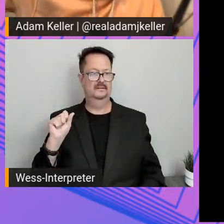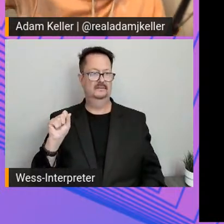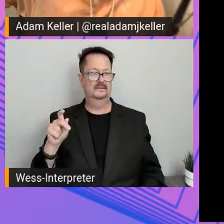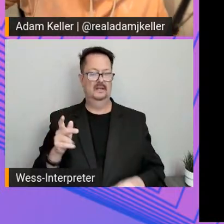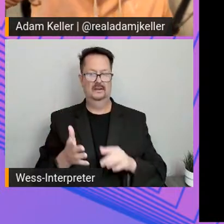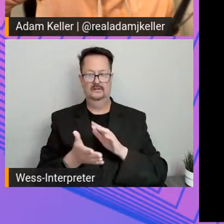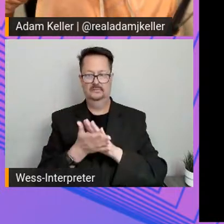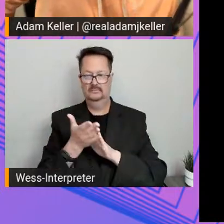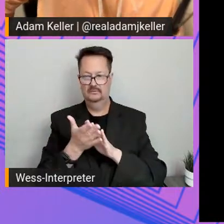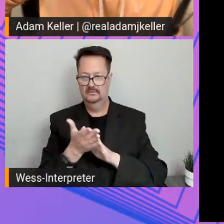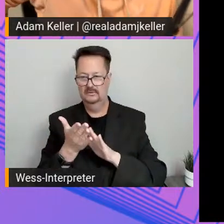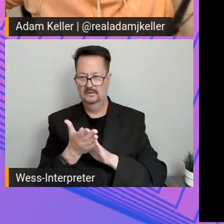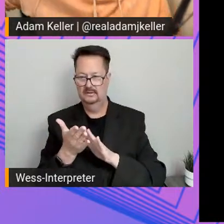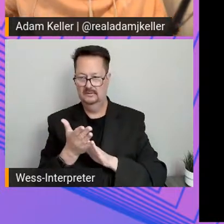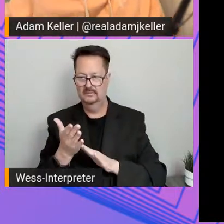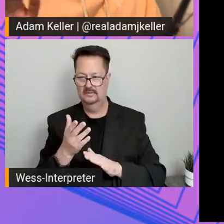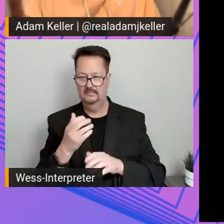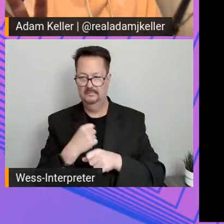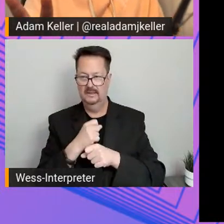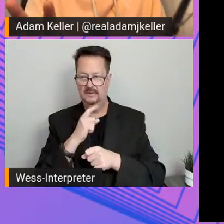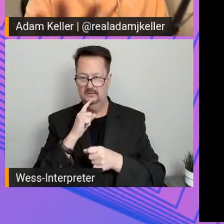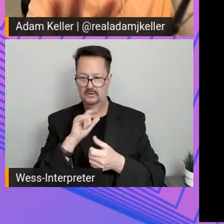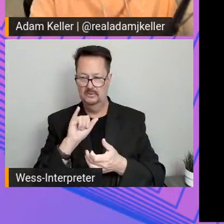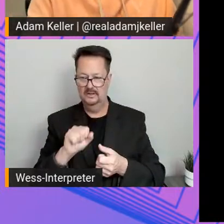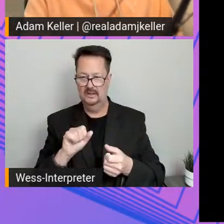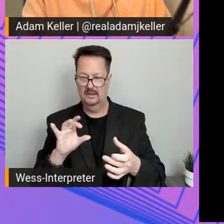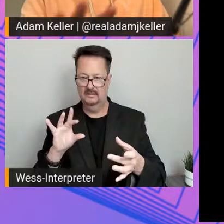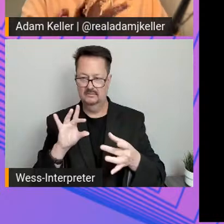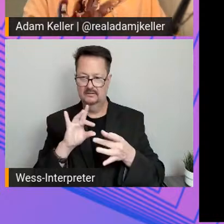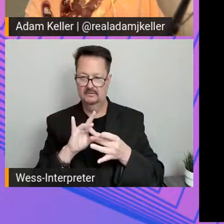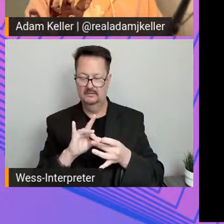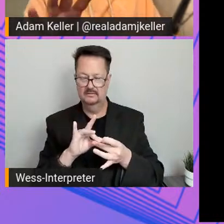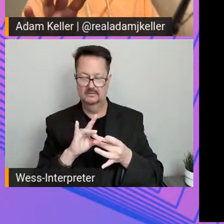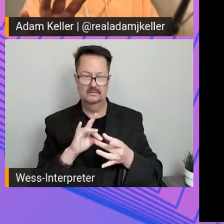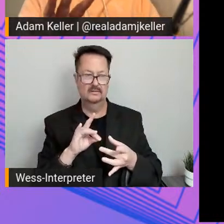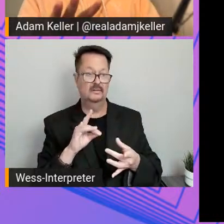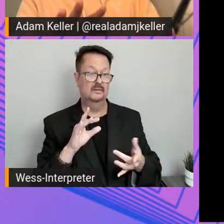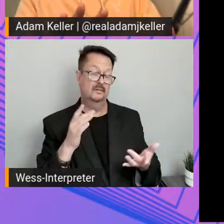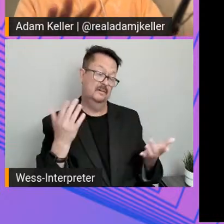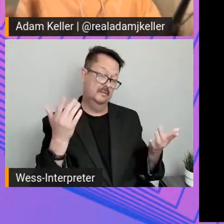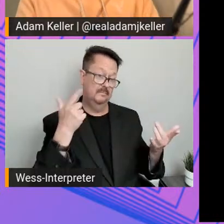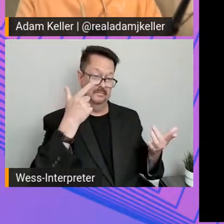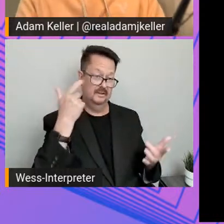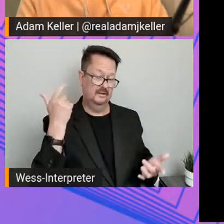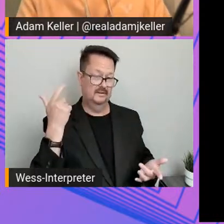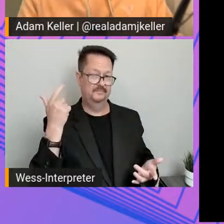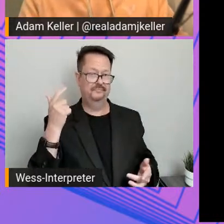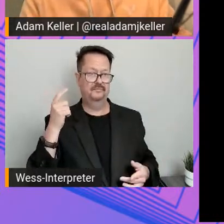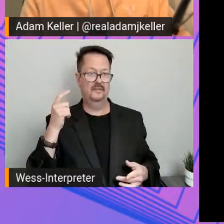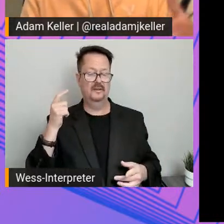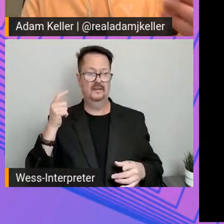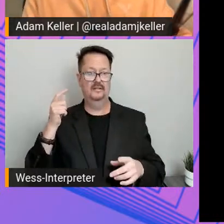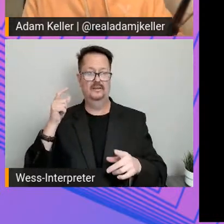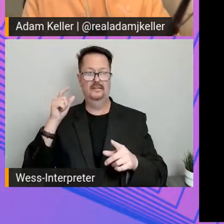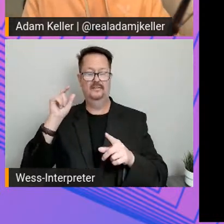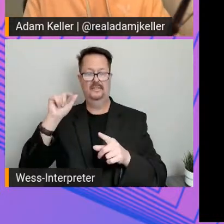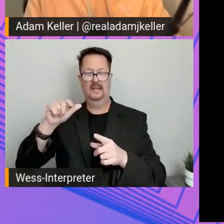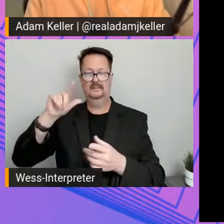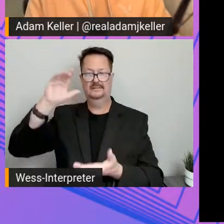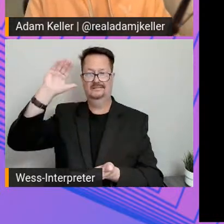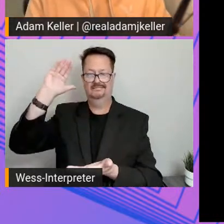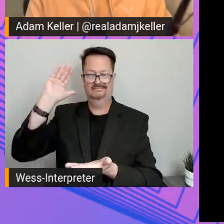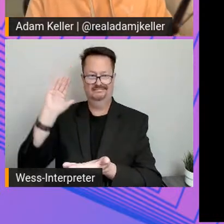can talk to those resources. Because by default in AWS, it's least privileged security, meaning when you launch